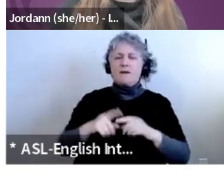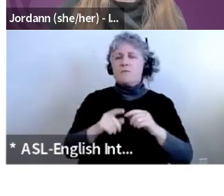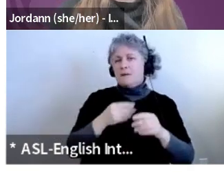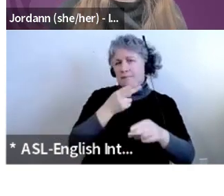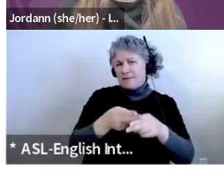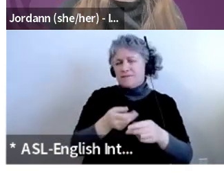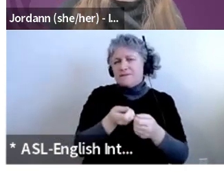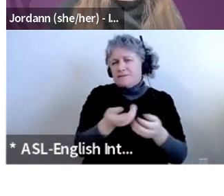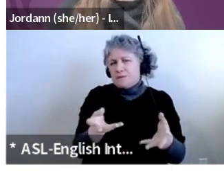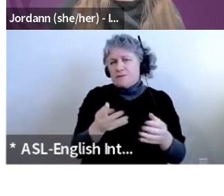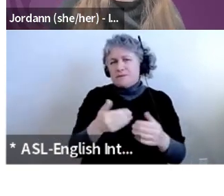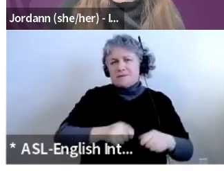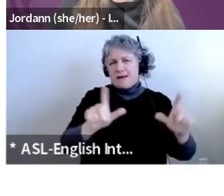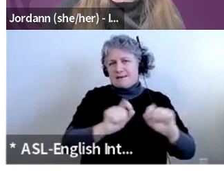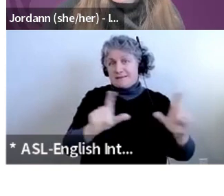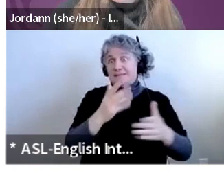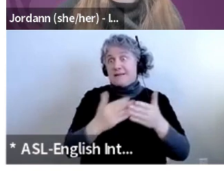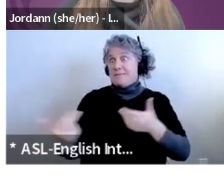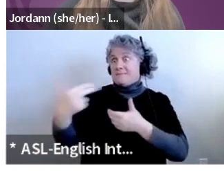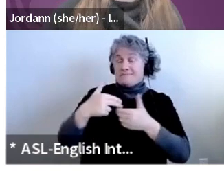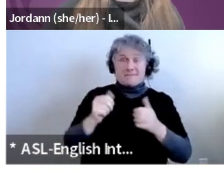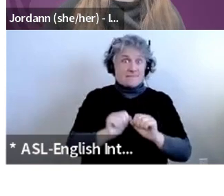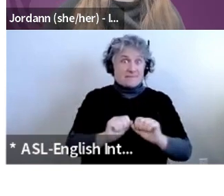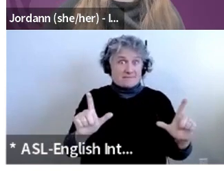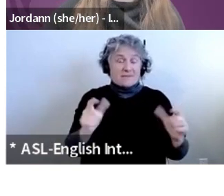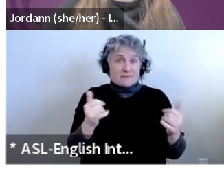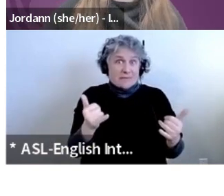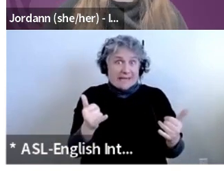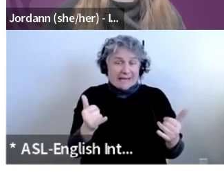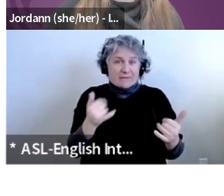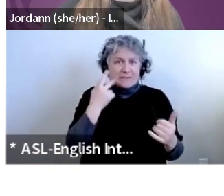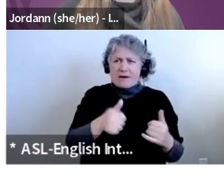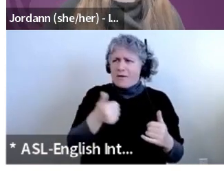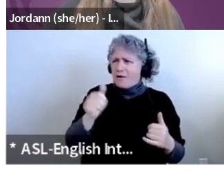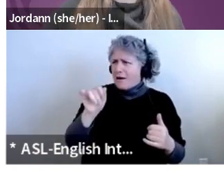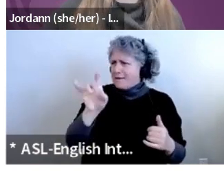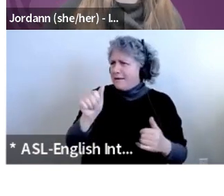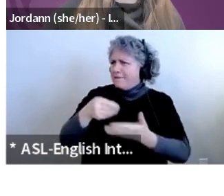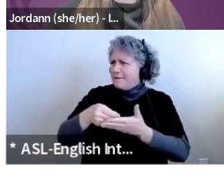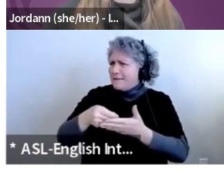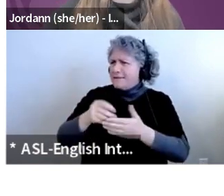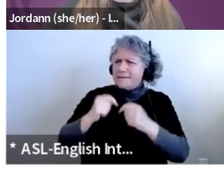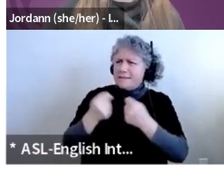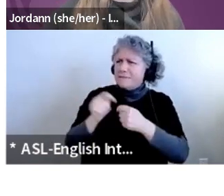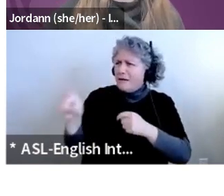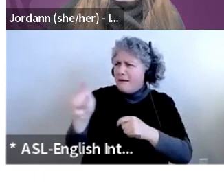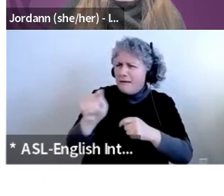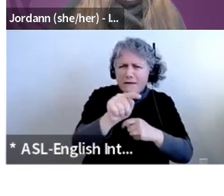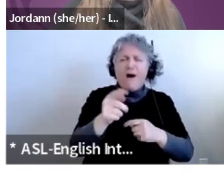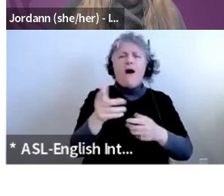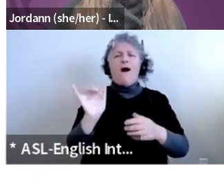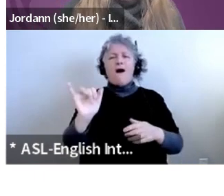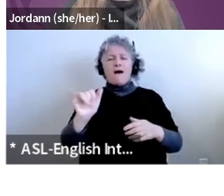of those folks are on the call with us today. So you might see some other i.d.e.a Fund team members on the call too, but